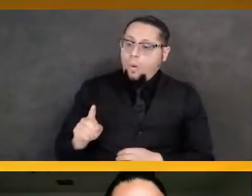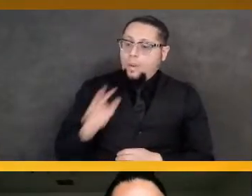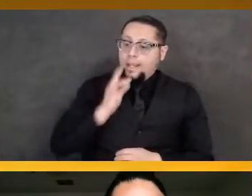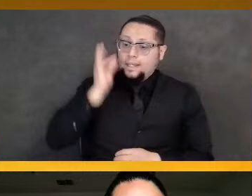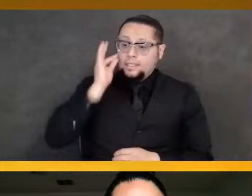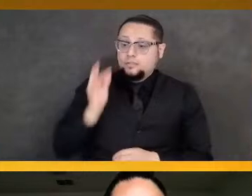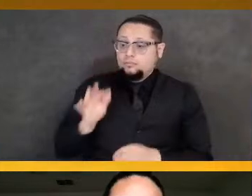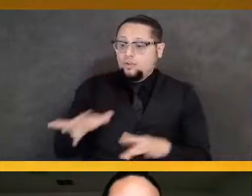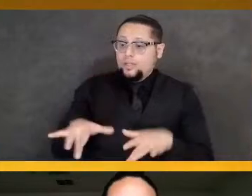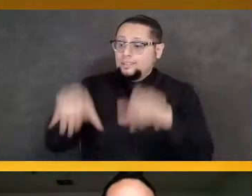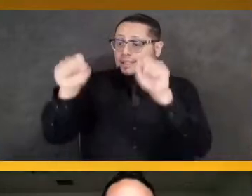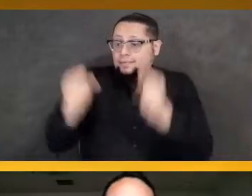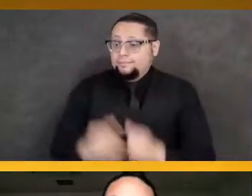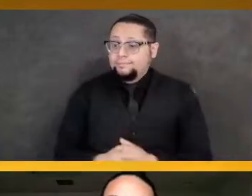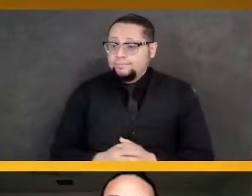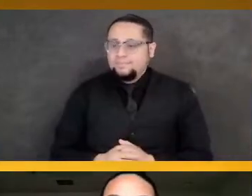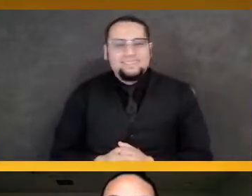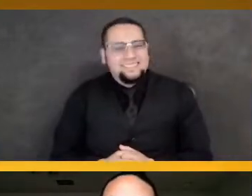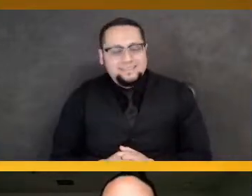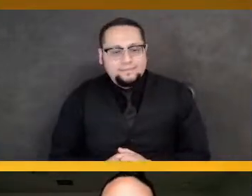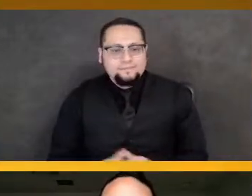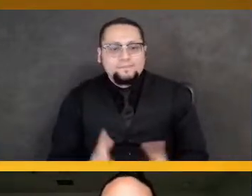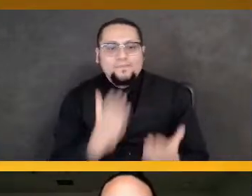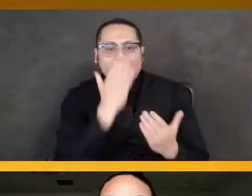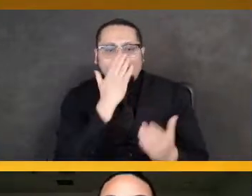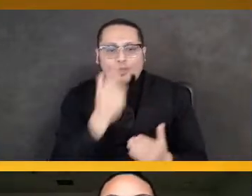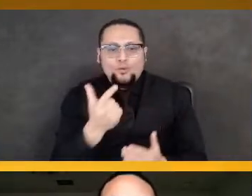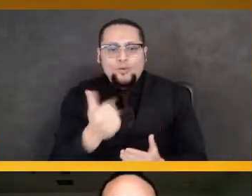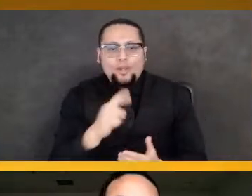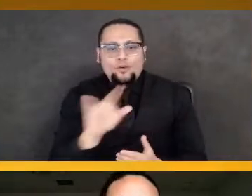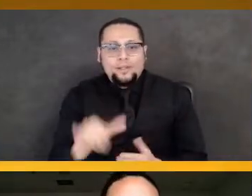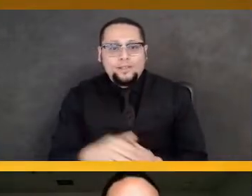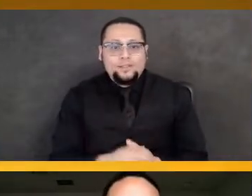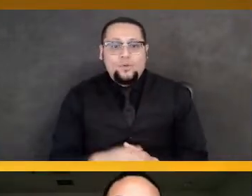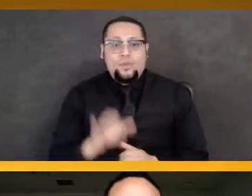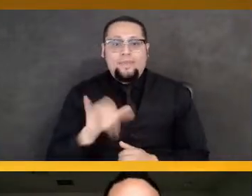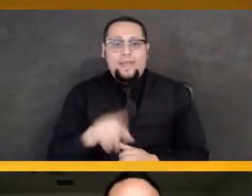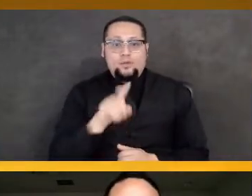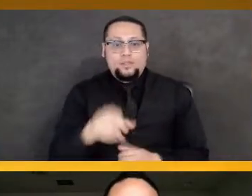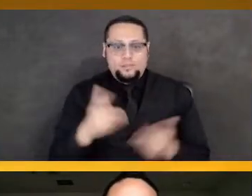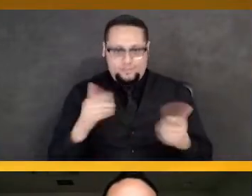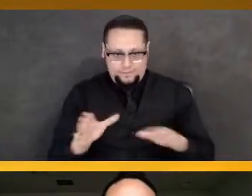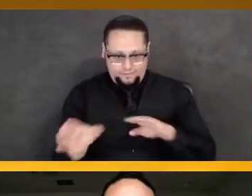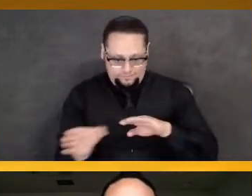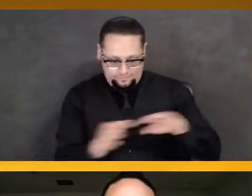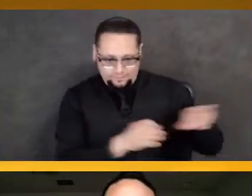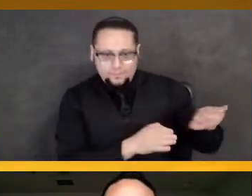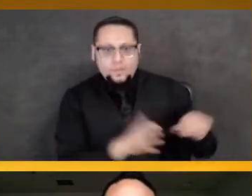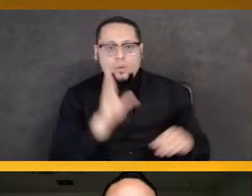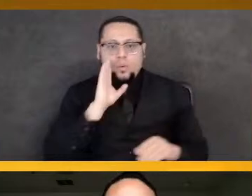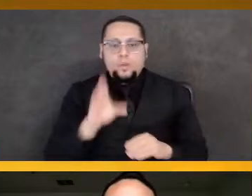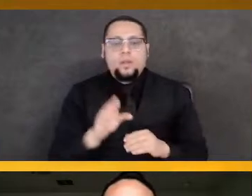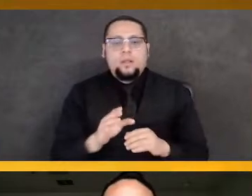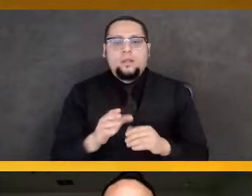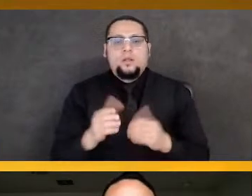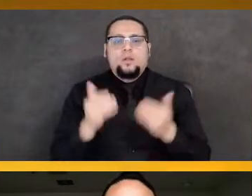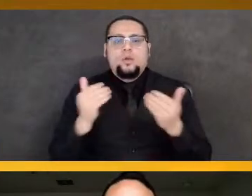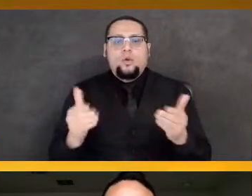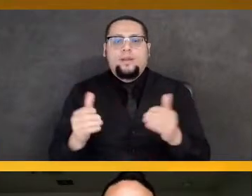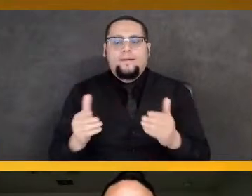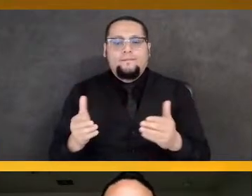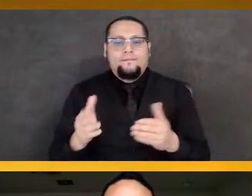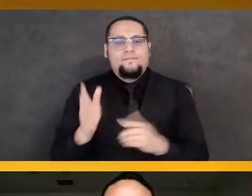Yeah. Thank you, Gregory. So with closing out that question, we're going to go ahead and break into a